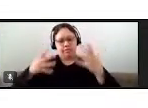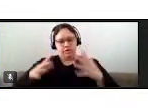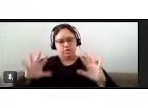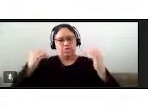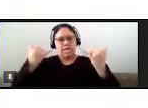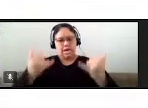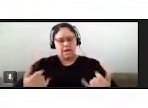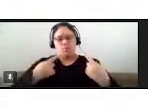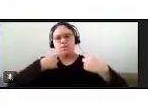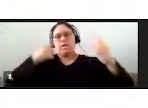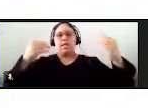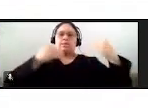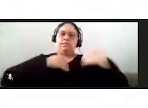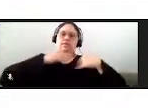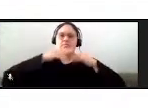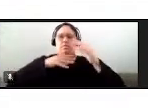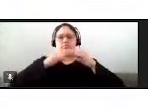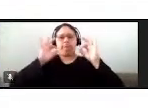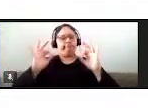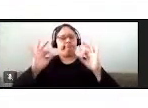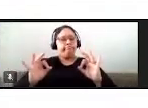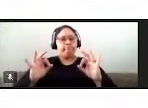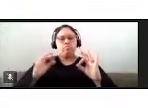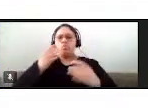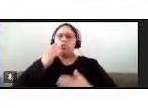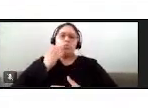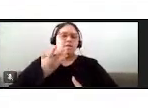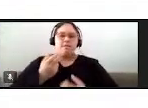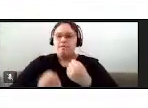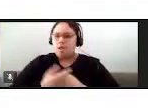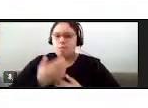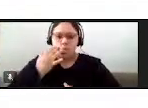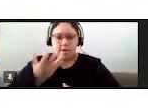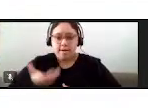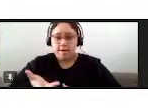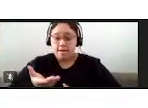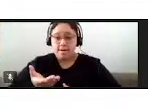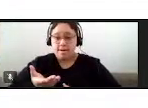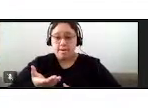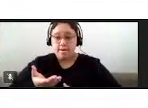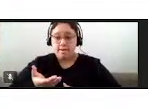can declare this building safe to us? When will that be?